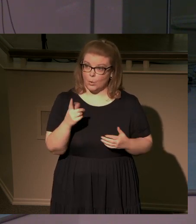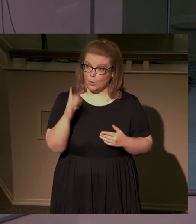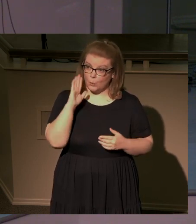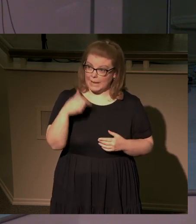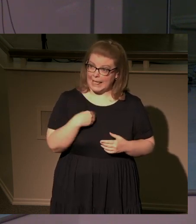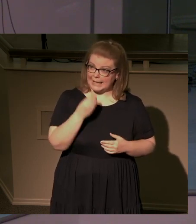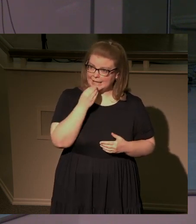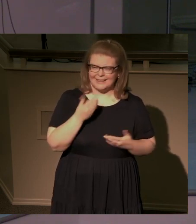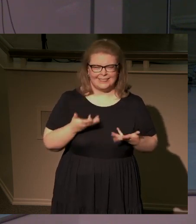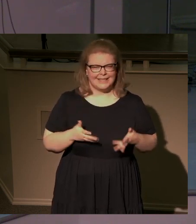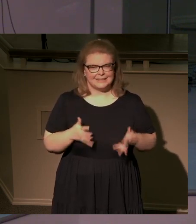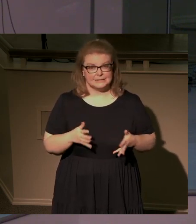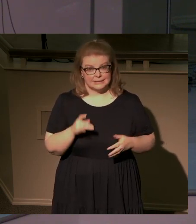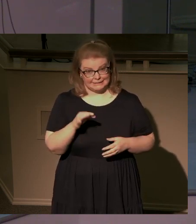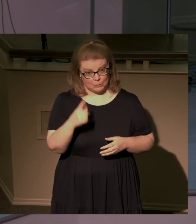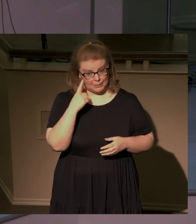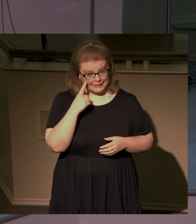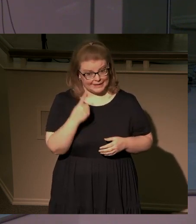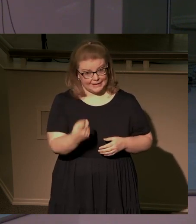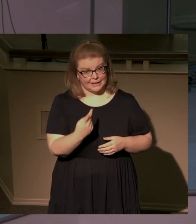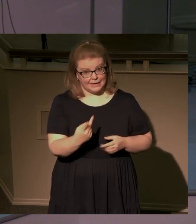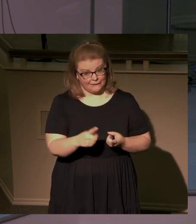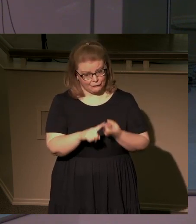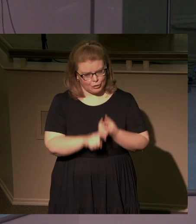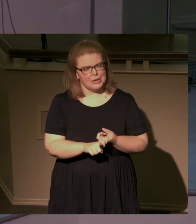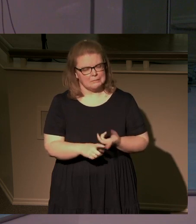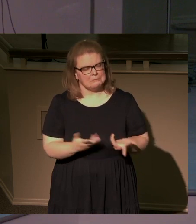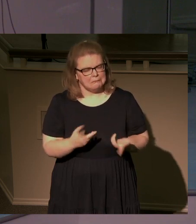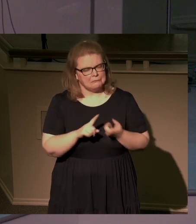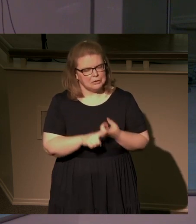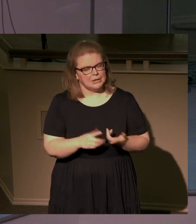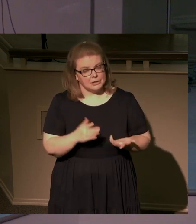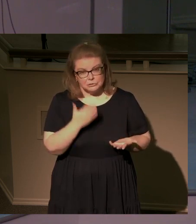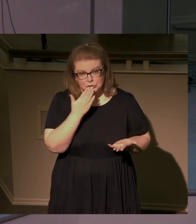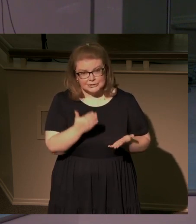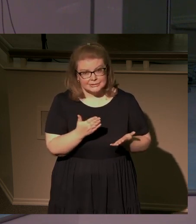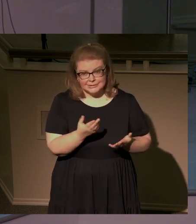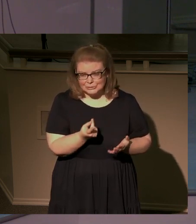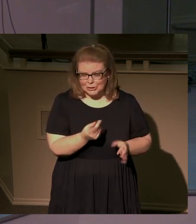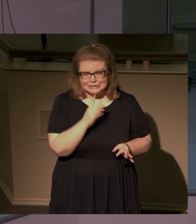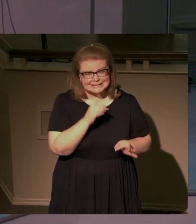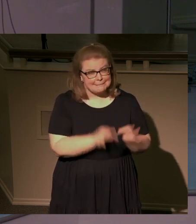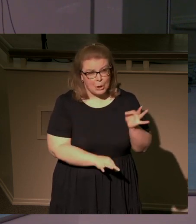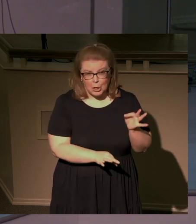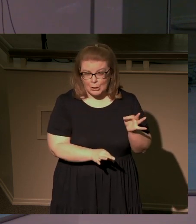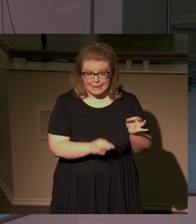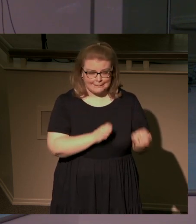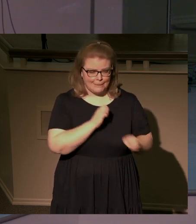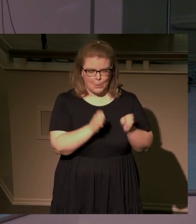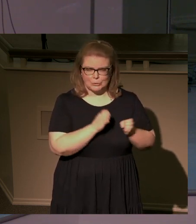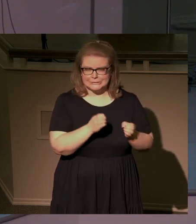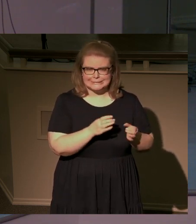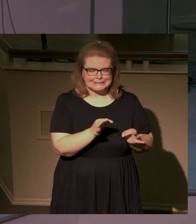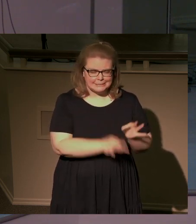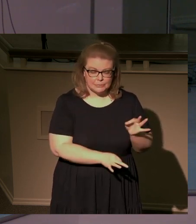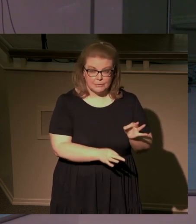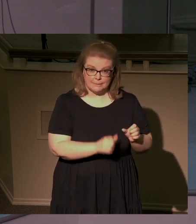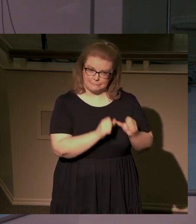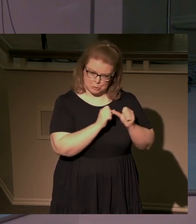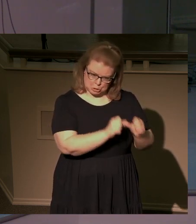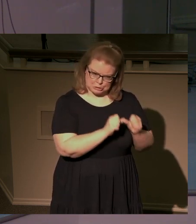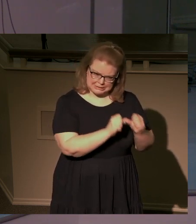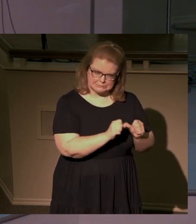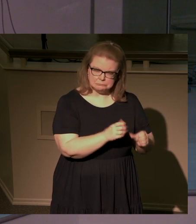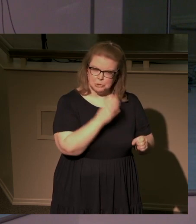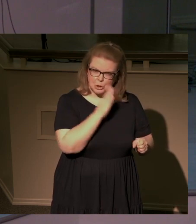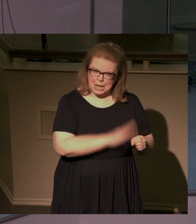if you think they're friends with you, then they're friends with you. It's good. Dogs are simple. Simple emotions. Persistence is what it